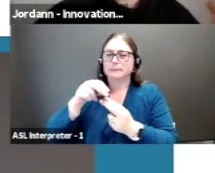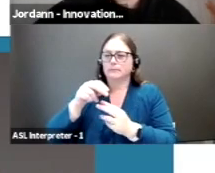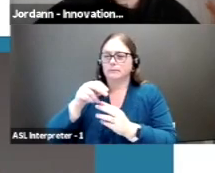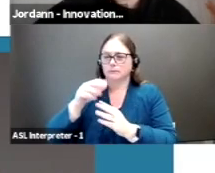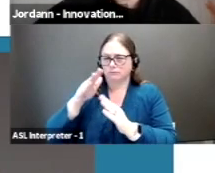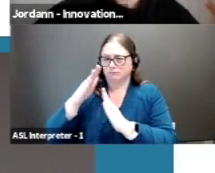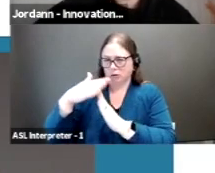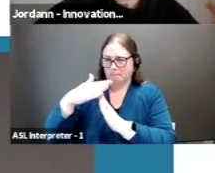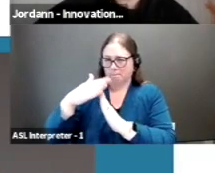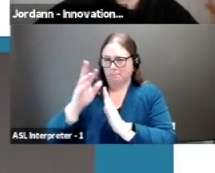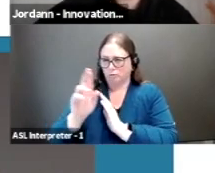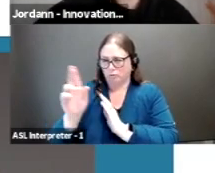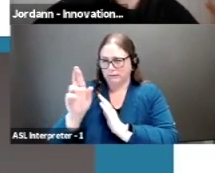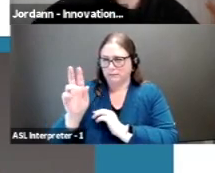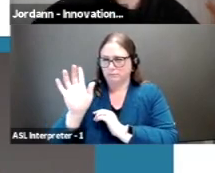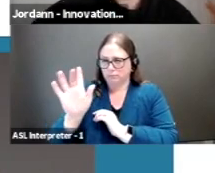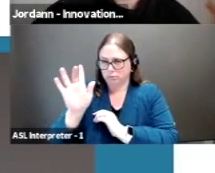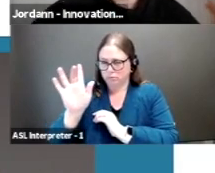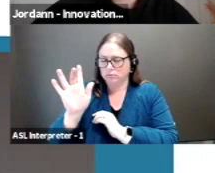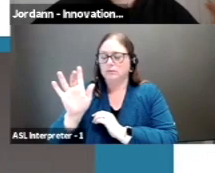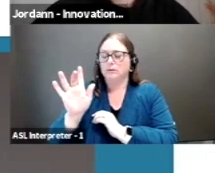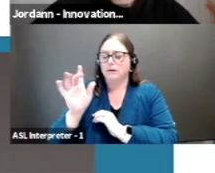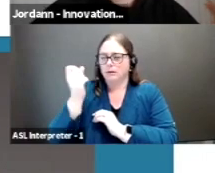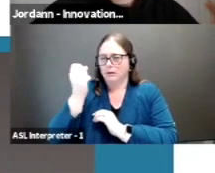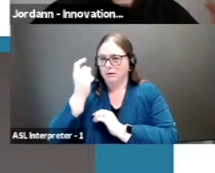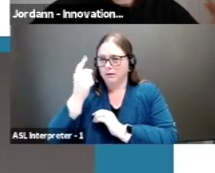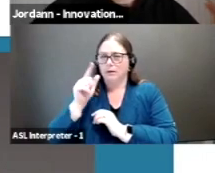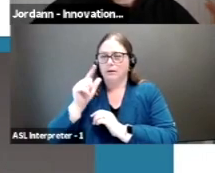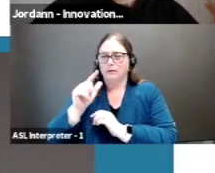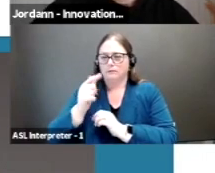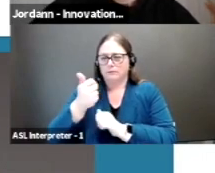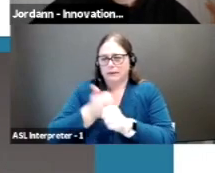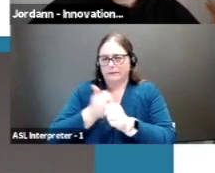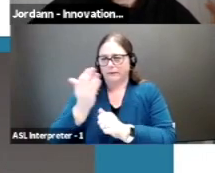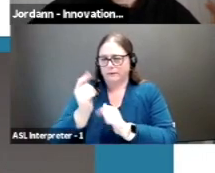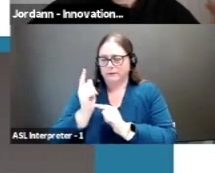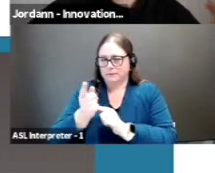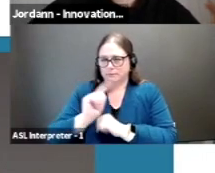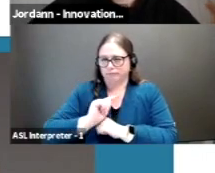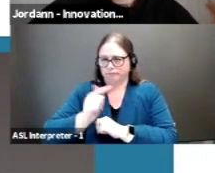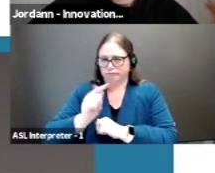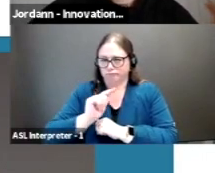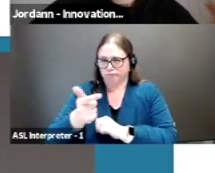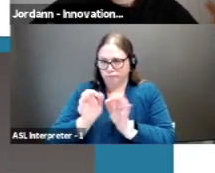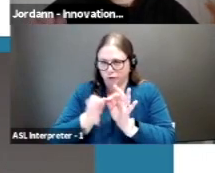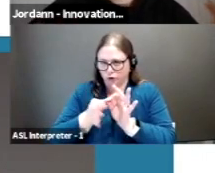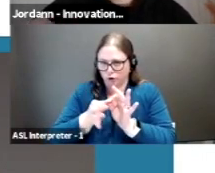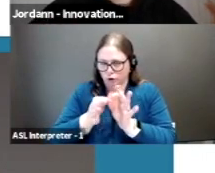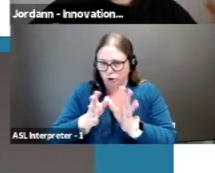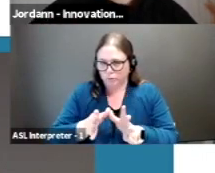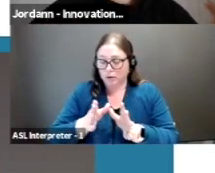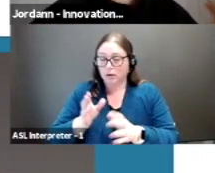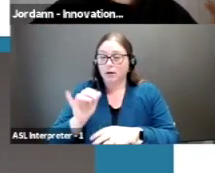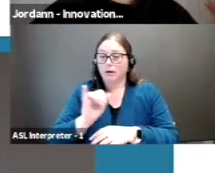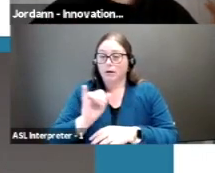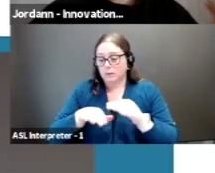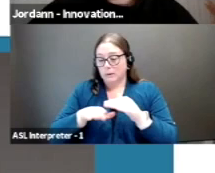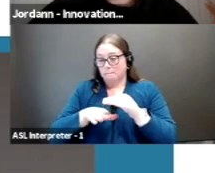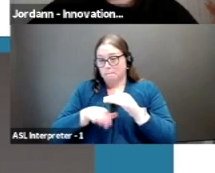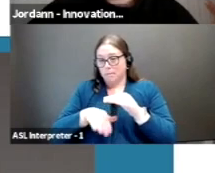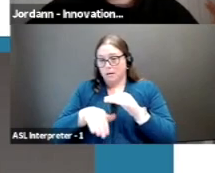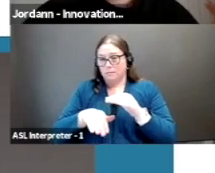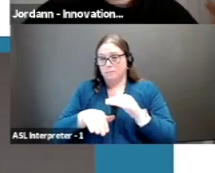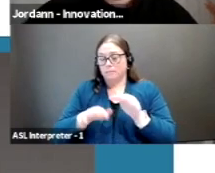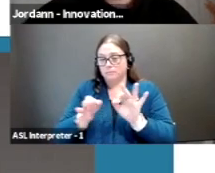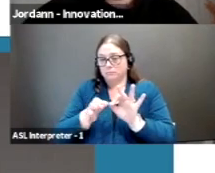We also have auto transcription enabled at the bottom of your screen. You can click the button on the very bottom middle